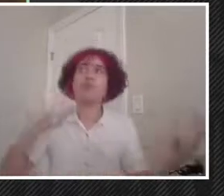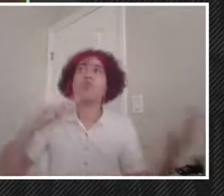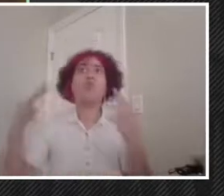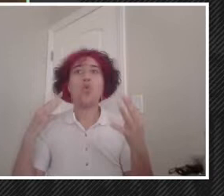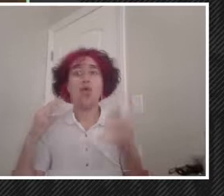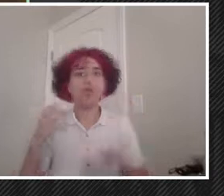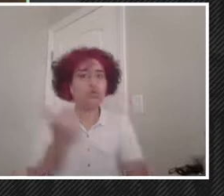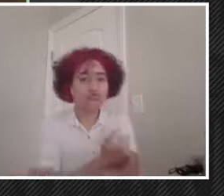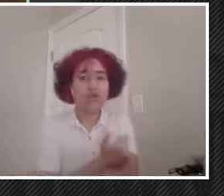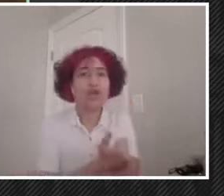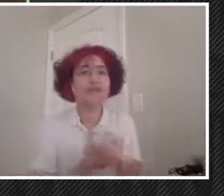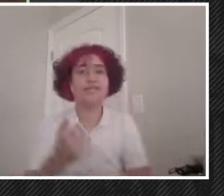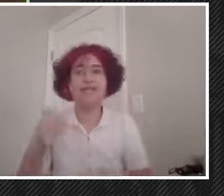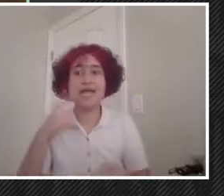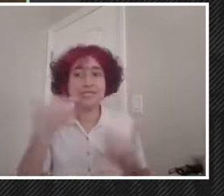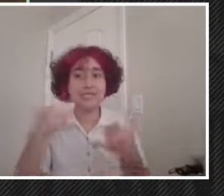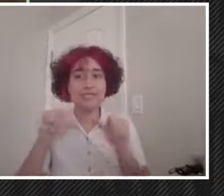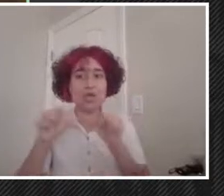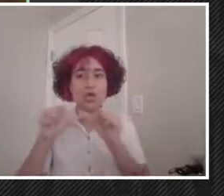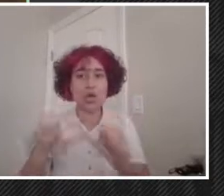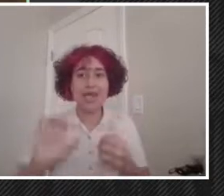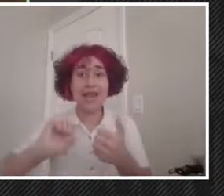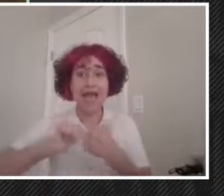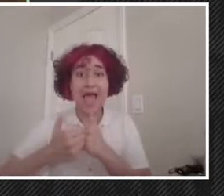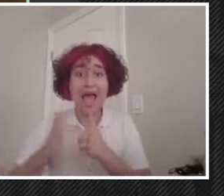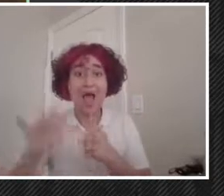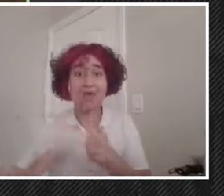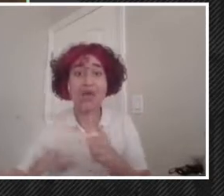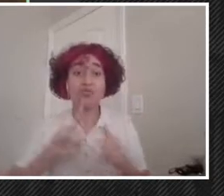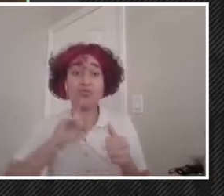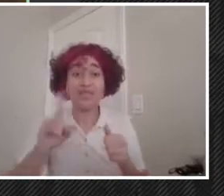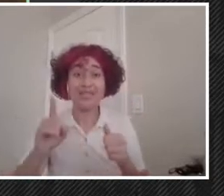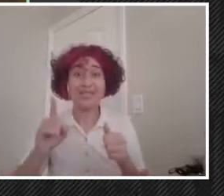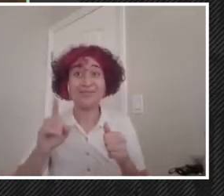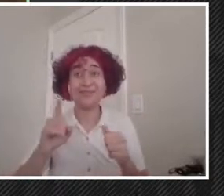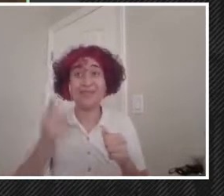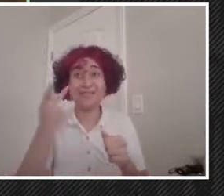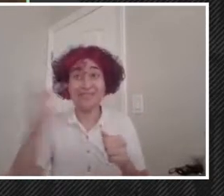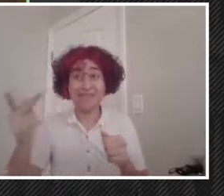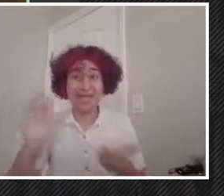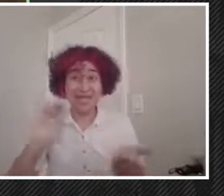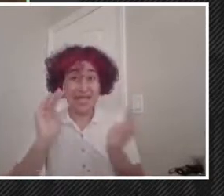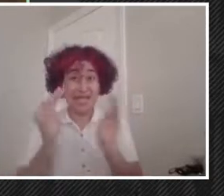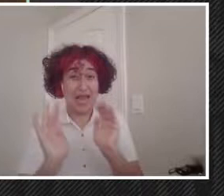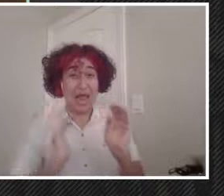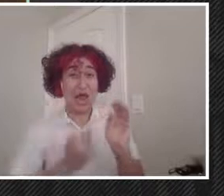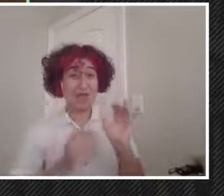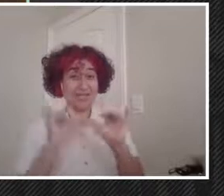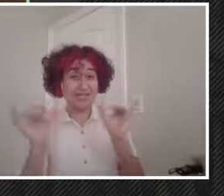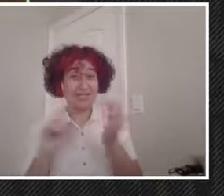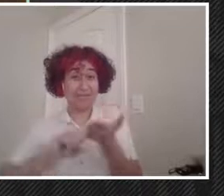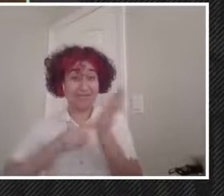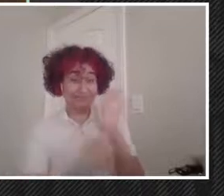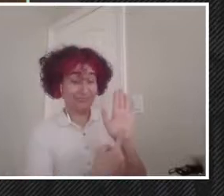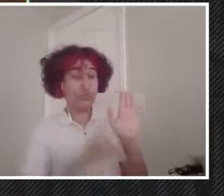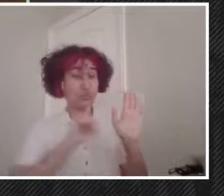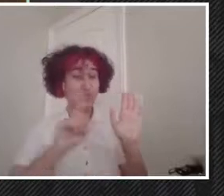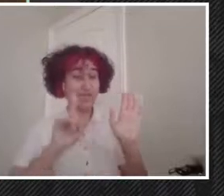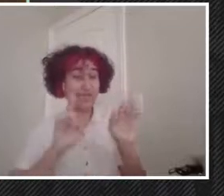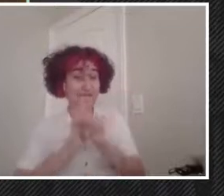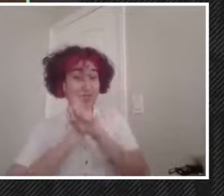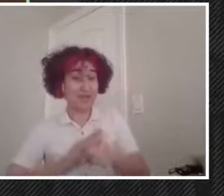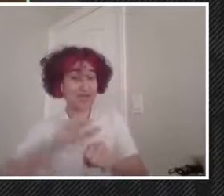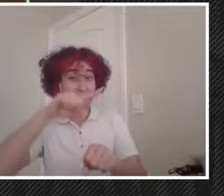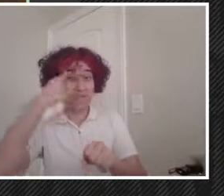criminal justice system is a war on Black and brown people. And that when we call for reparations, we're calling for not